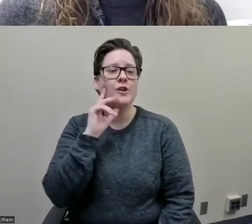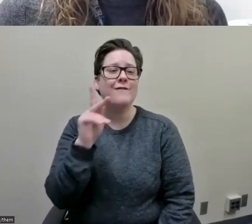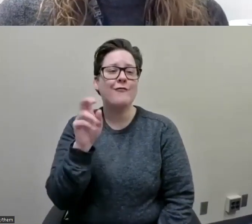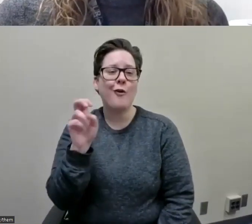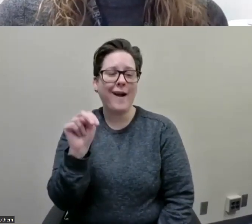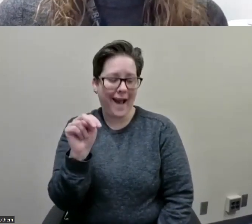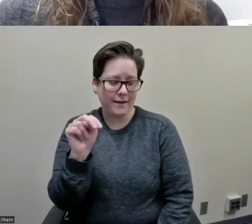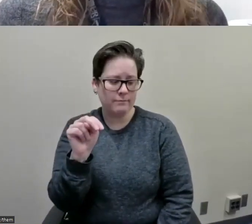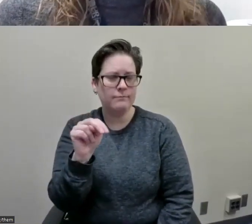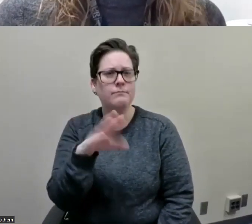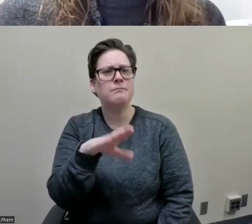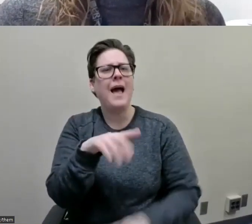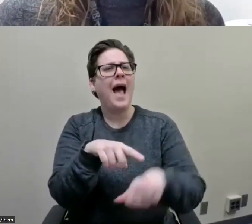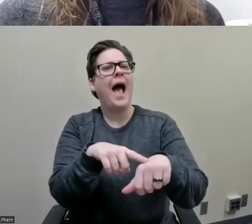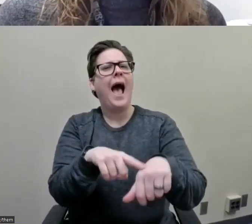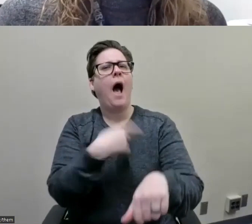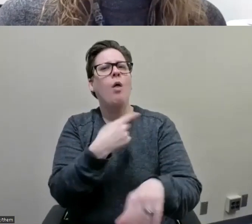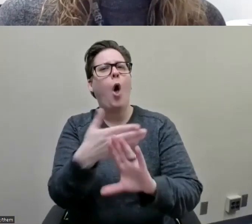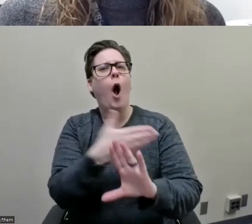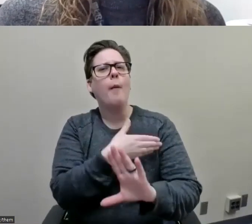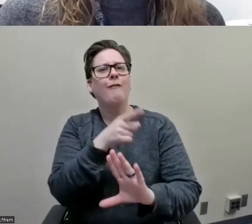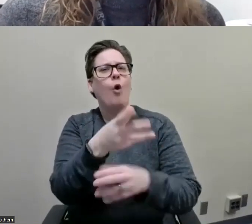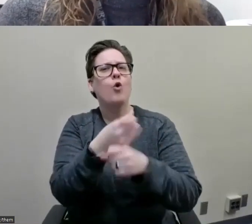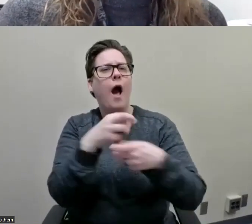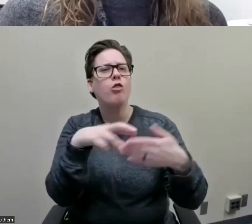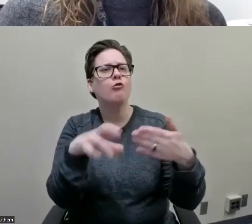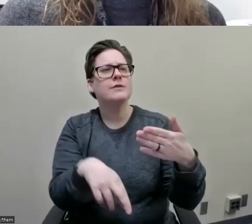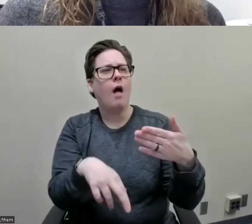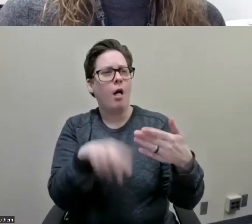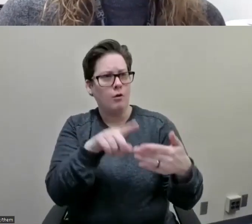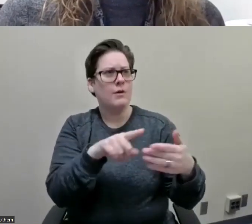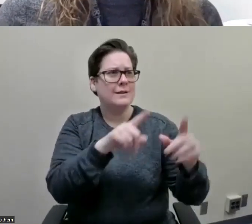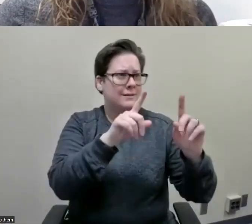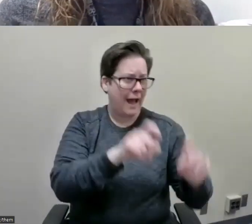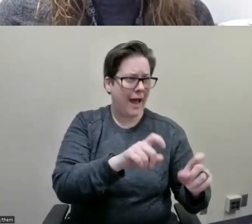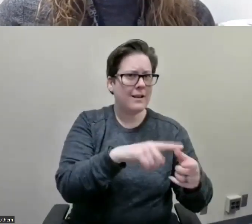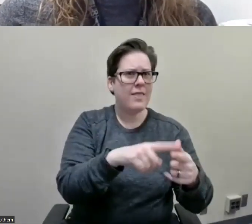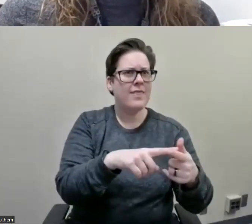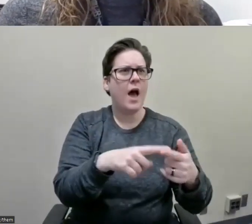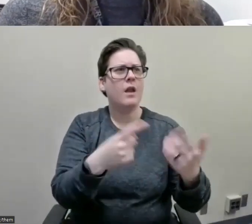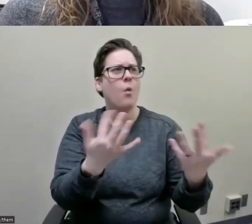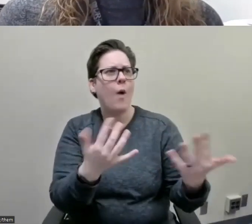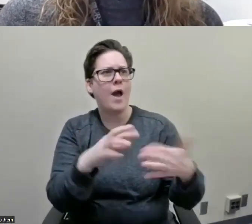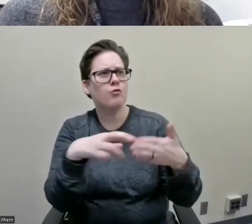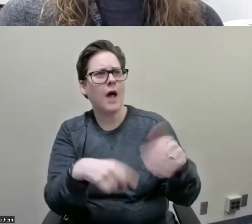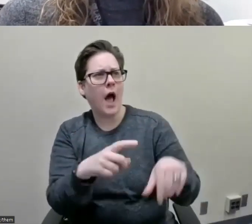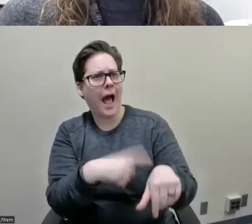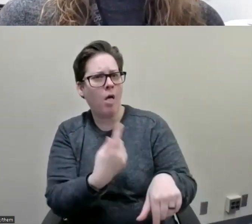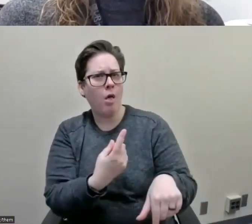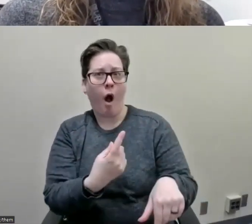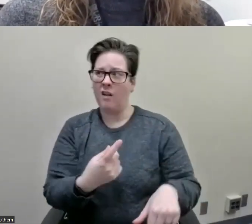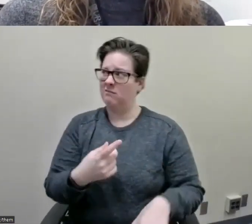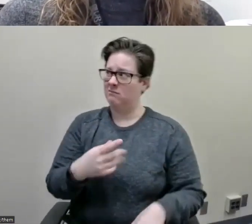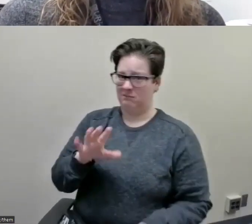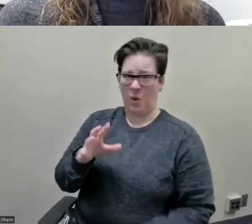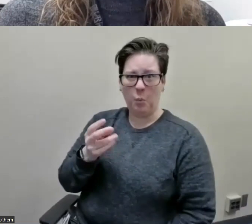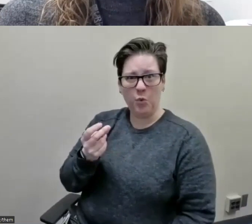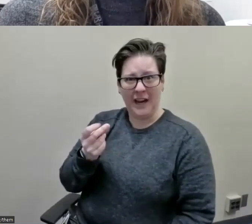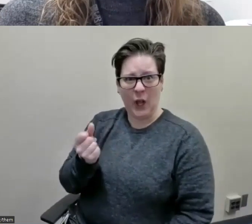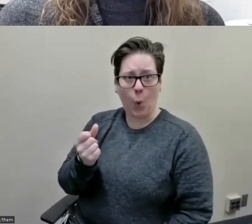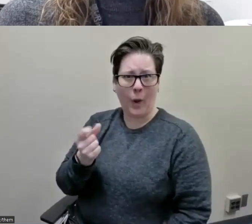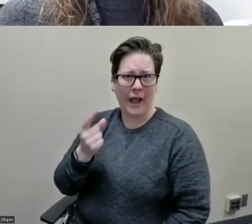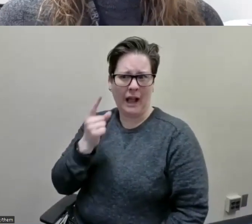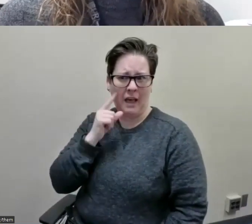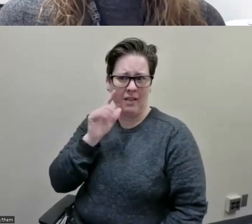How long was it before you received your genetic testing results? I received them pretty quick. I think it was about